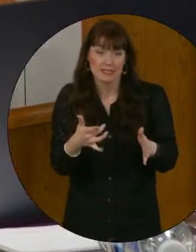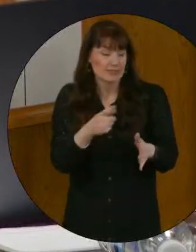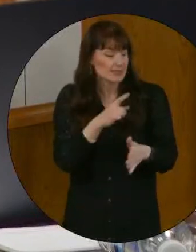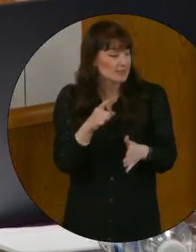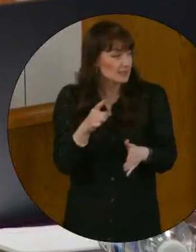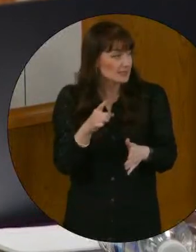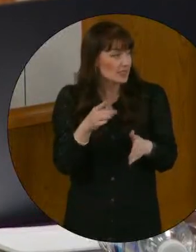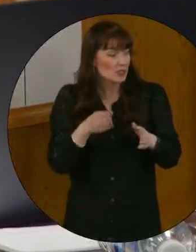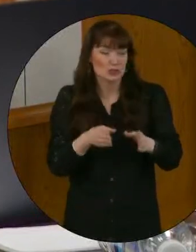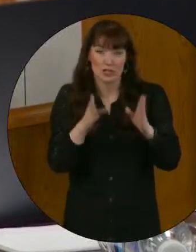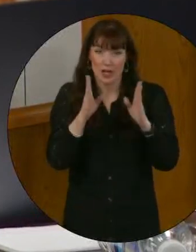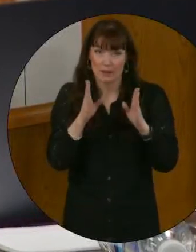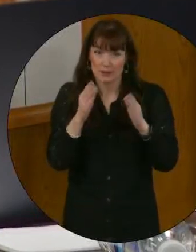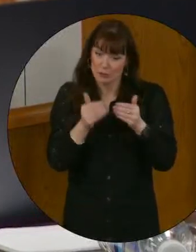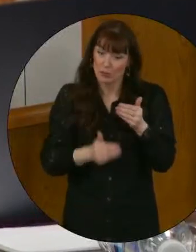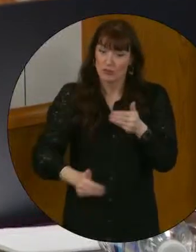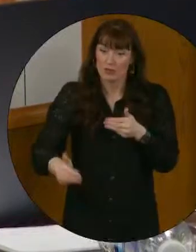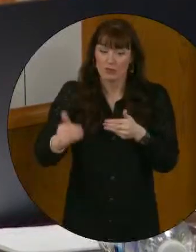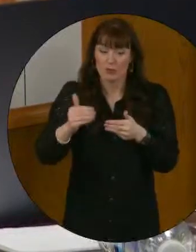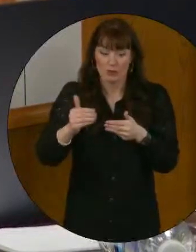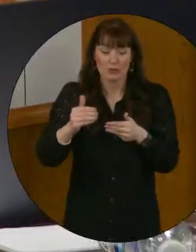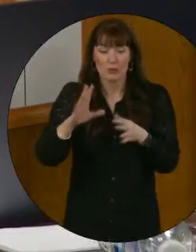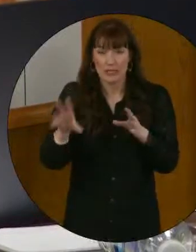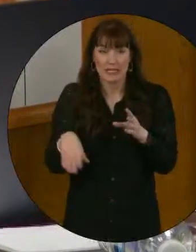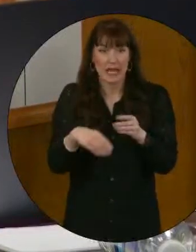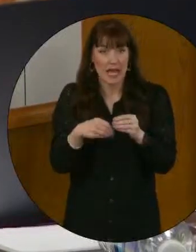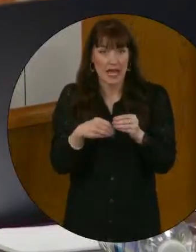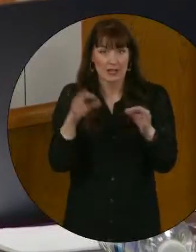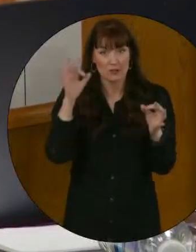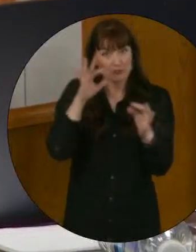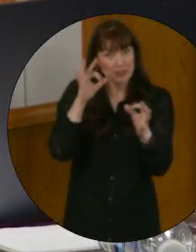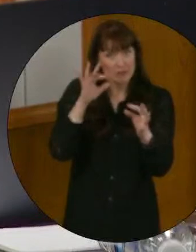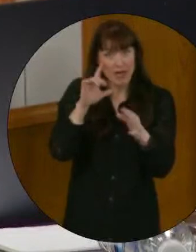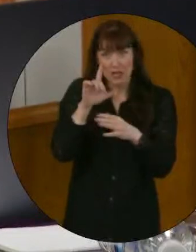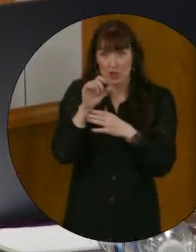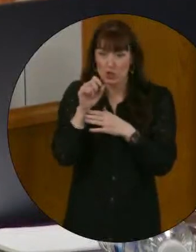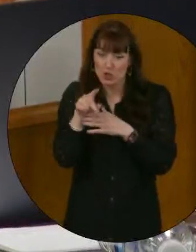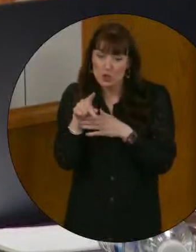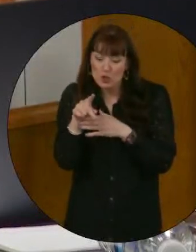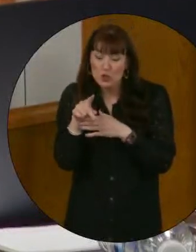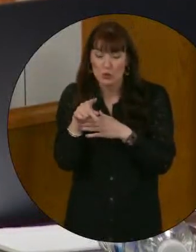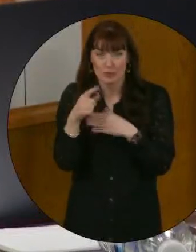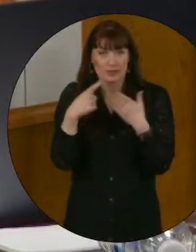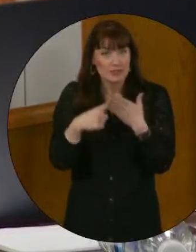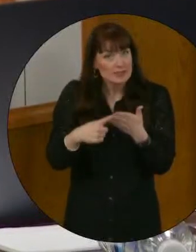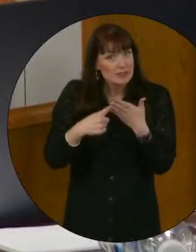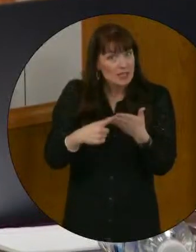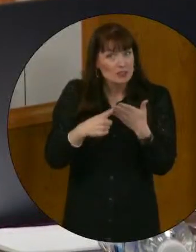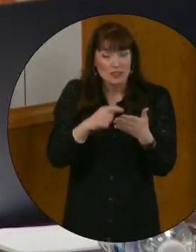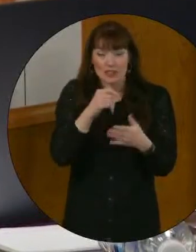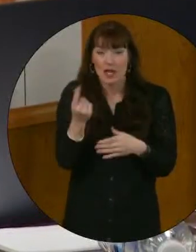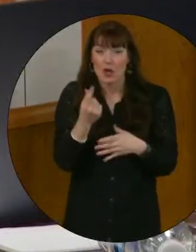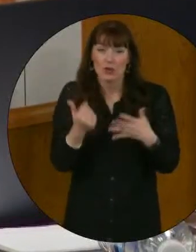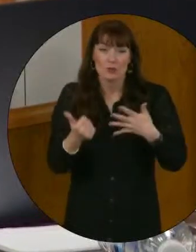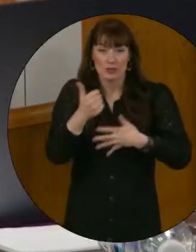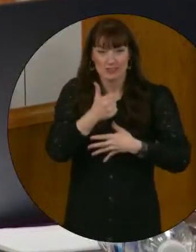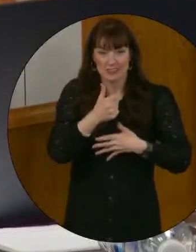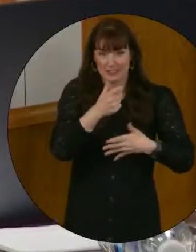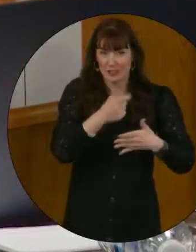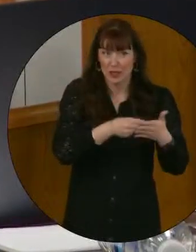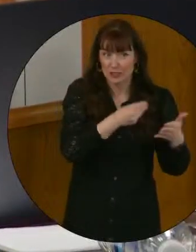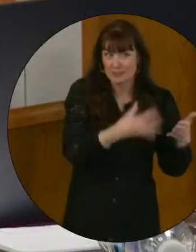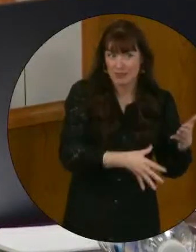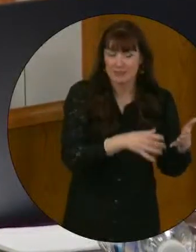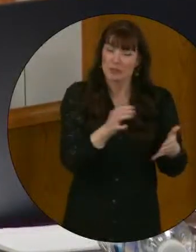is there an opportunity moving forward to build in some sort of feedback loop so that we're not just prioritizing things that cost money, but we're